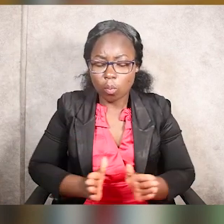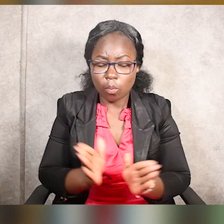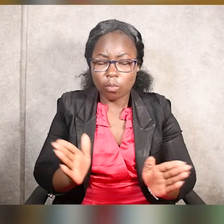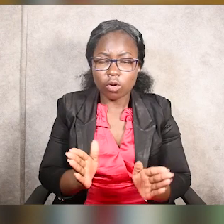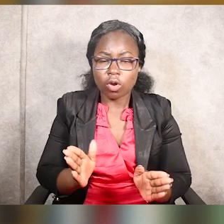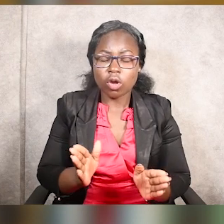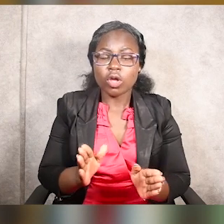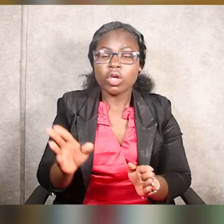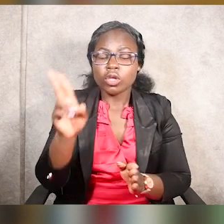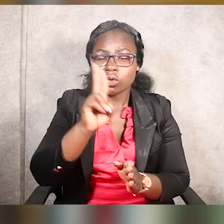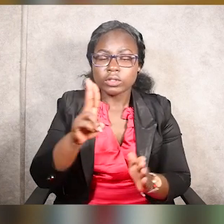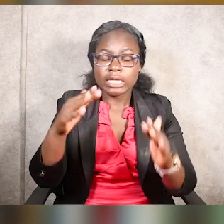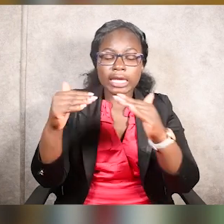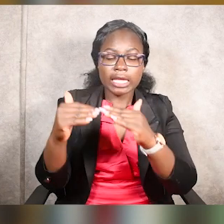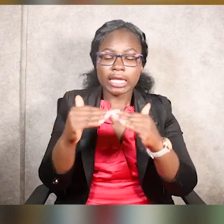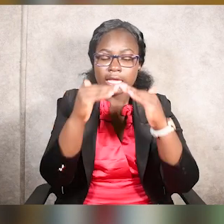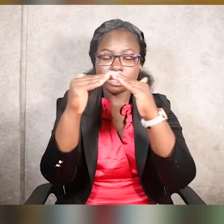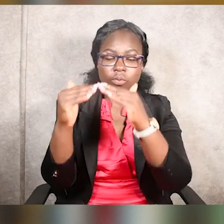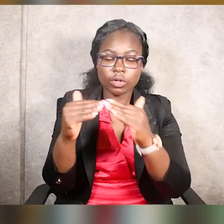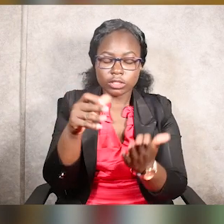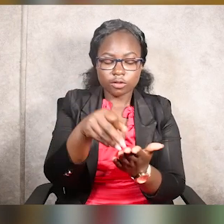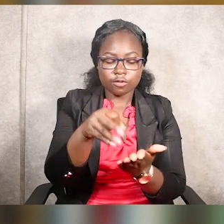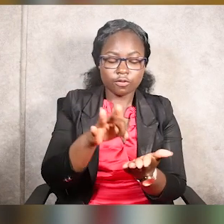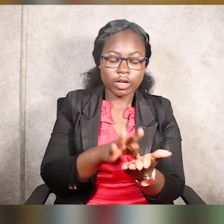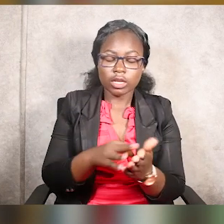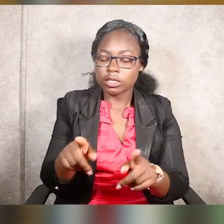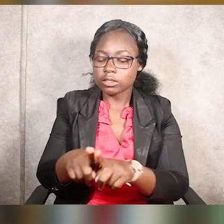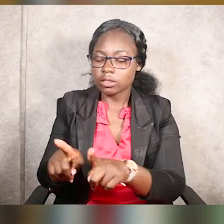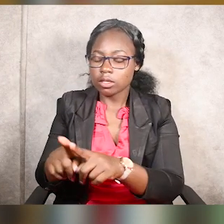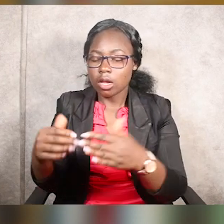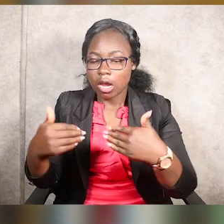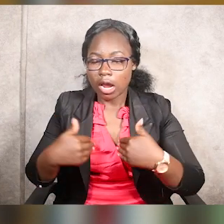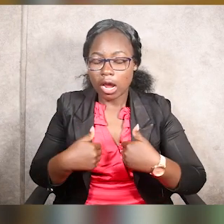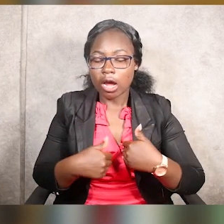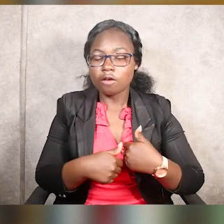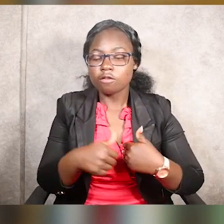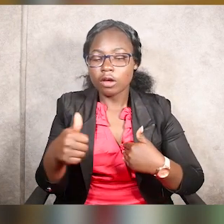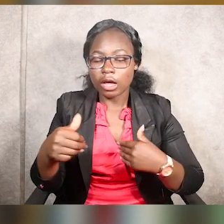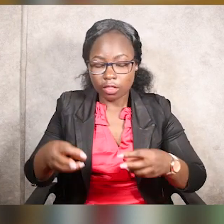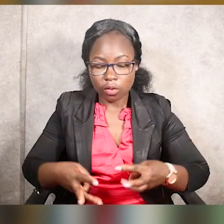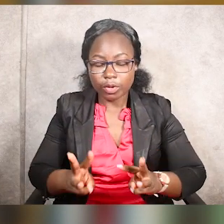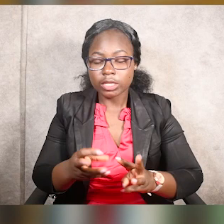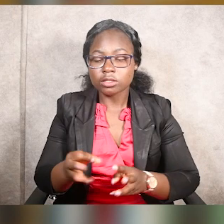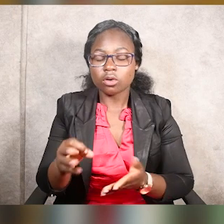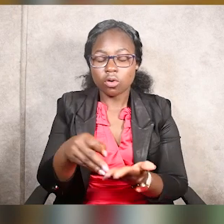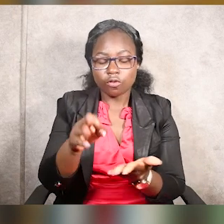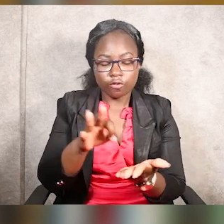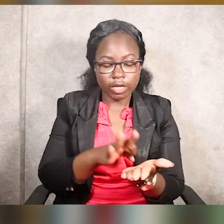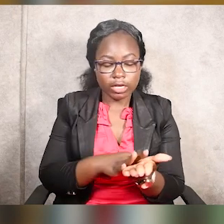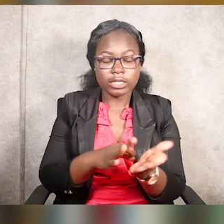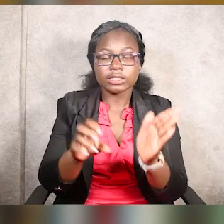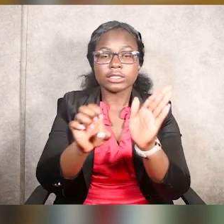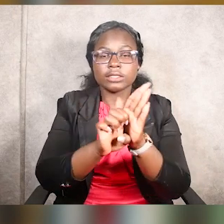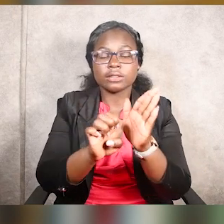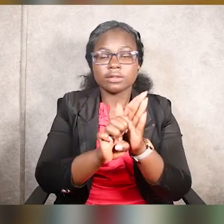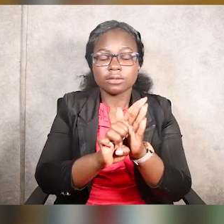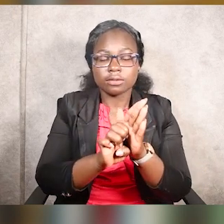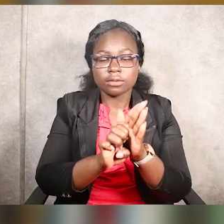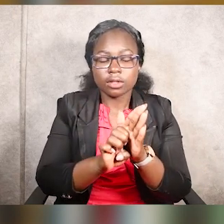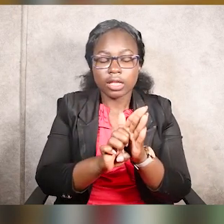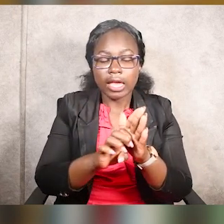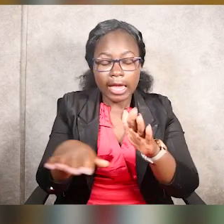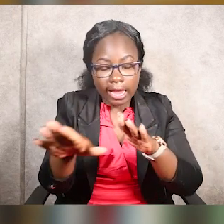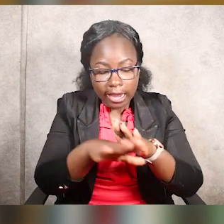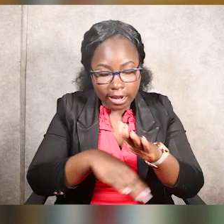equity financing. We also have other alternative sources of financing, such as crowd